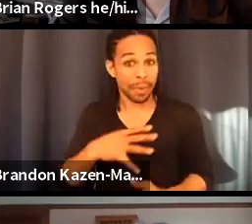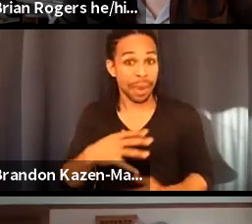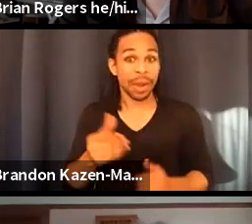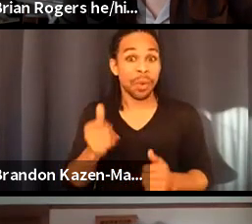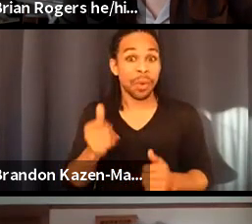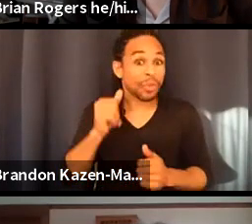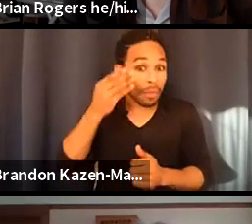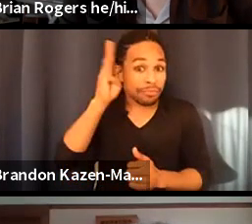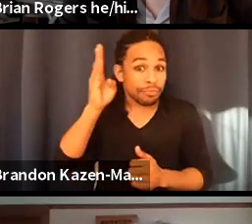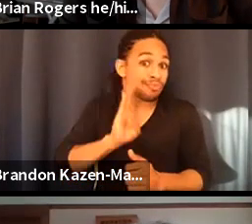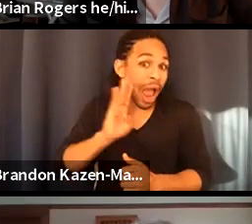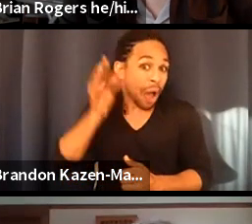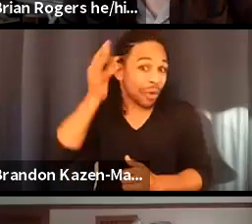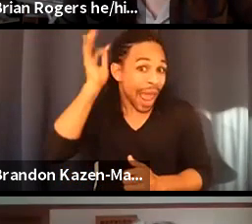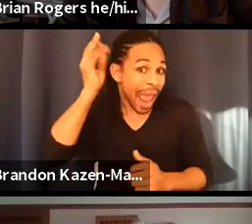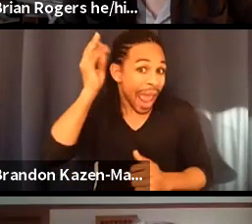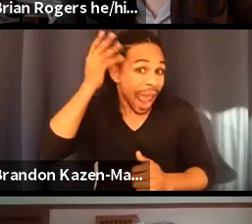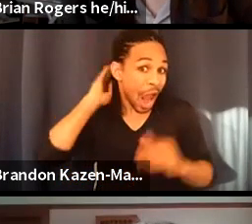bandana.